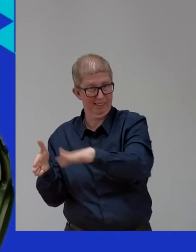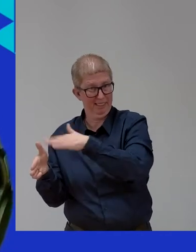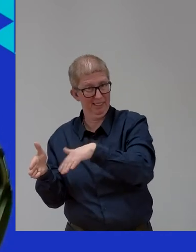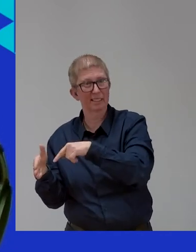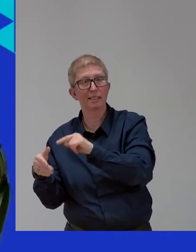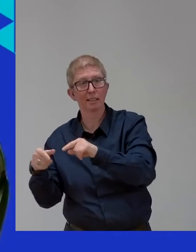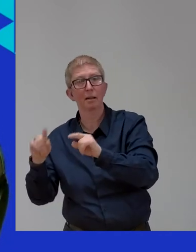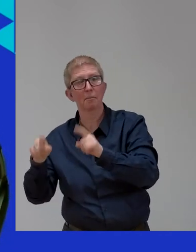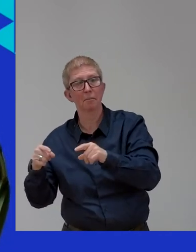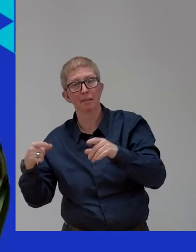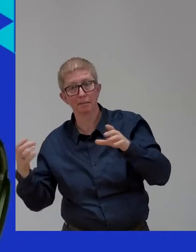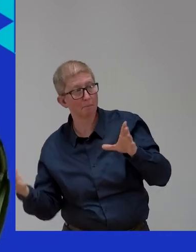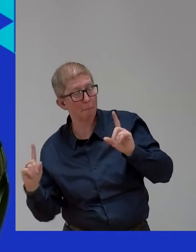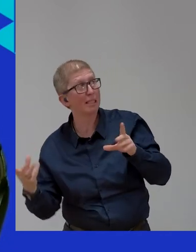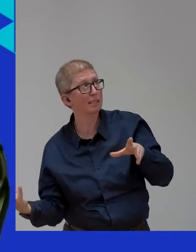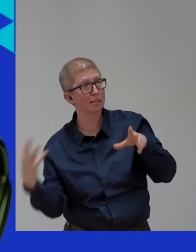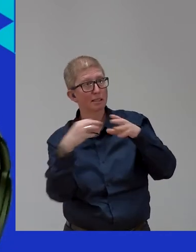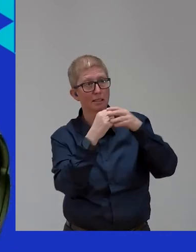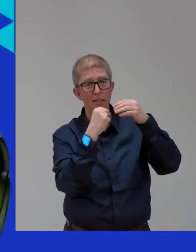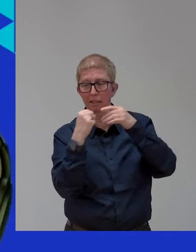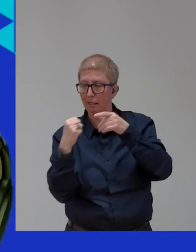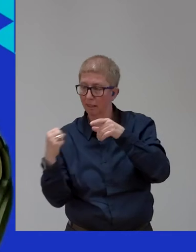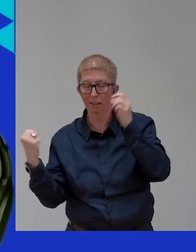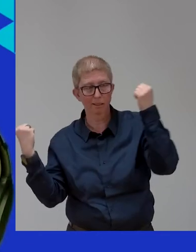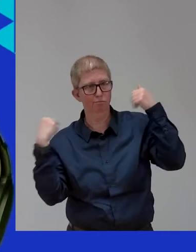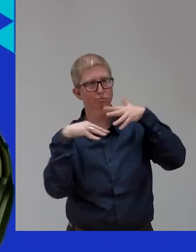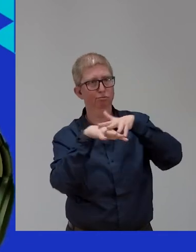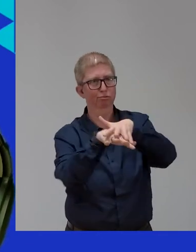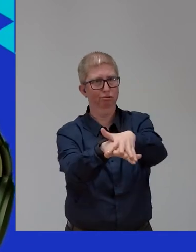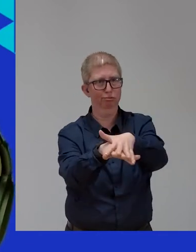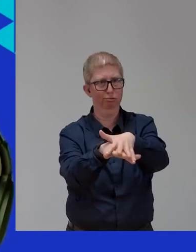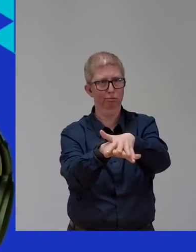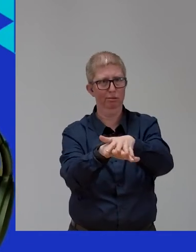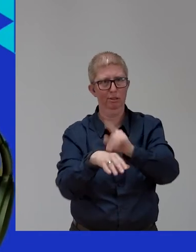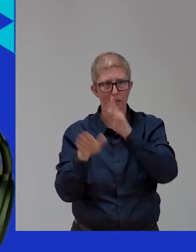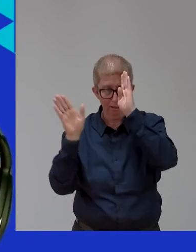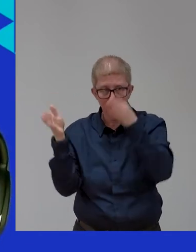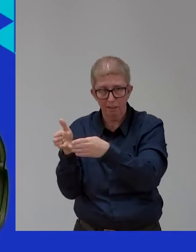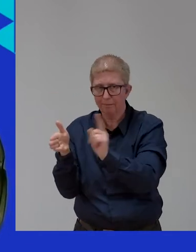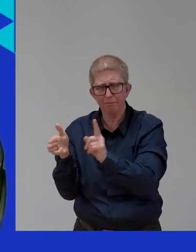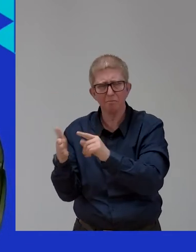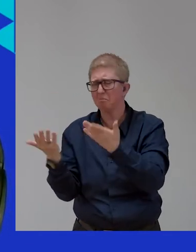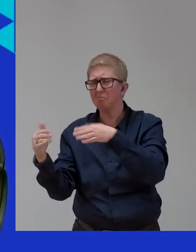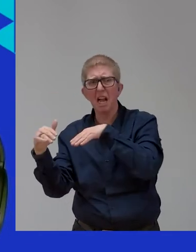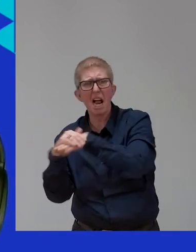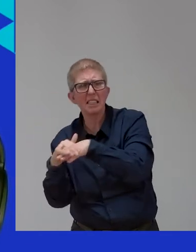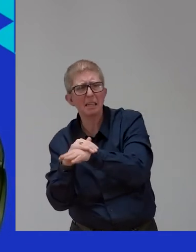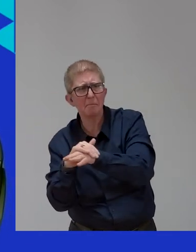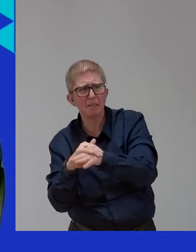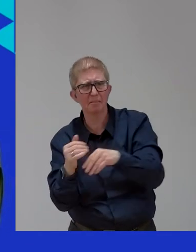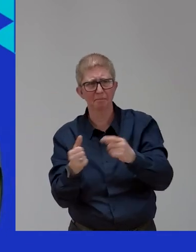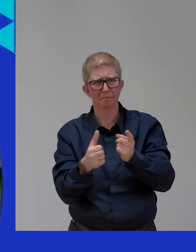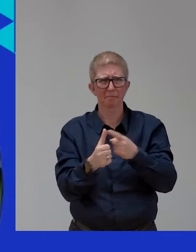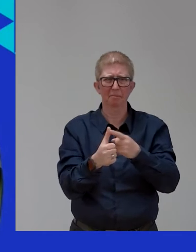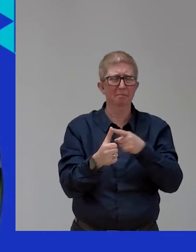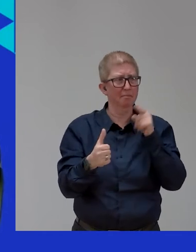the, obviously, accessibility, reasonable accommodation, all of that is key in making sure people with disabilities acquire the